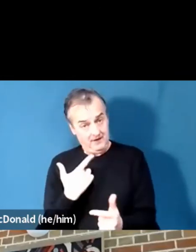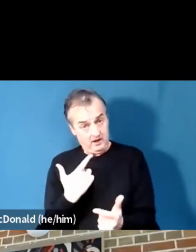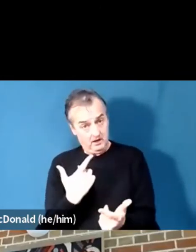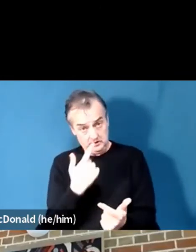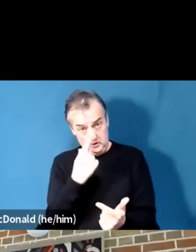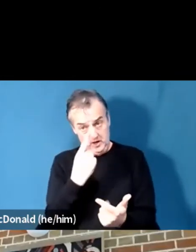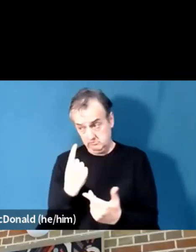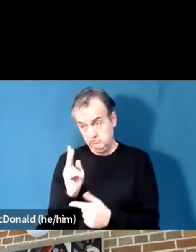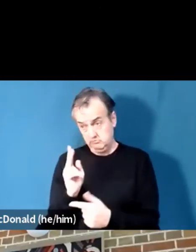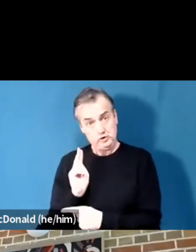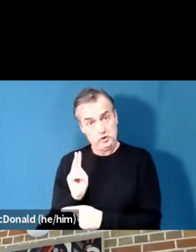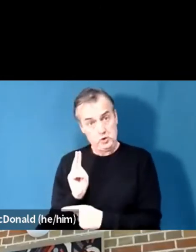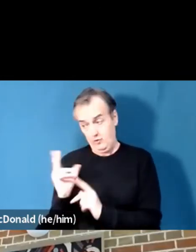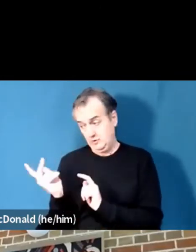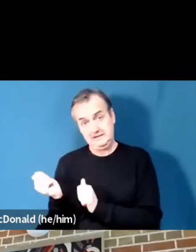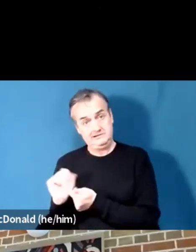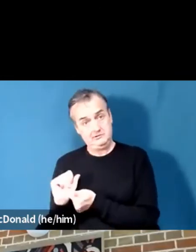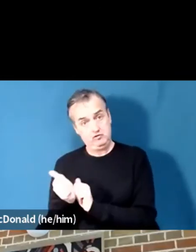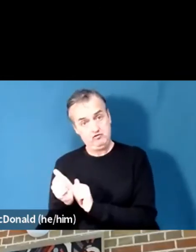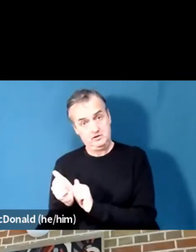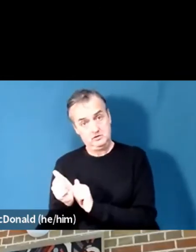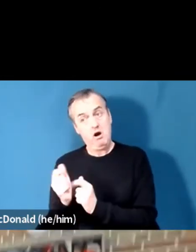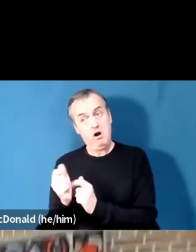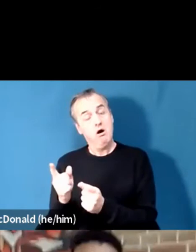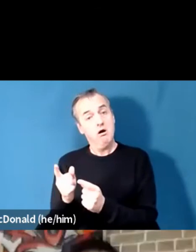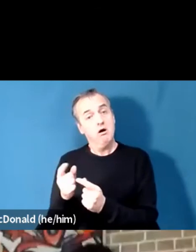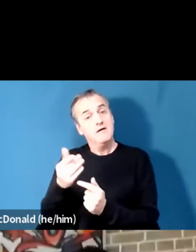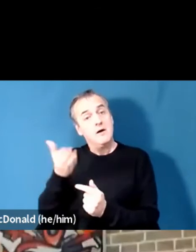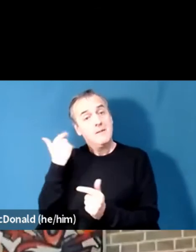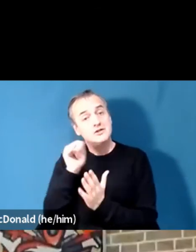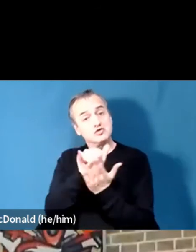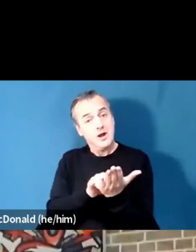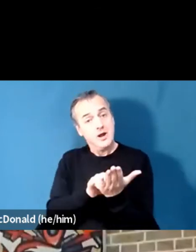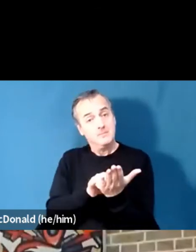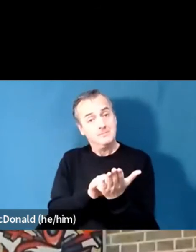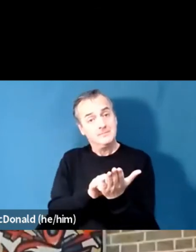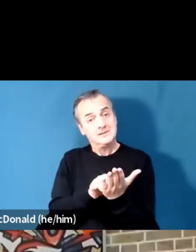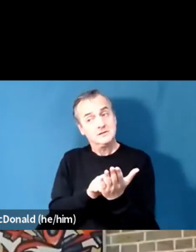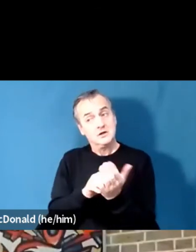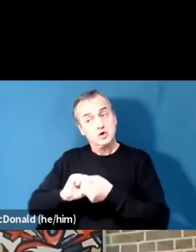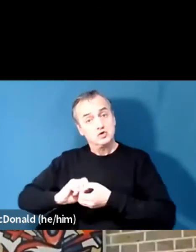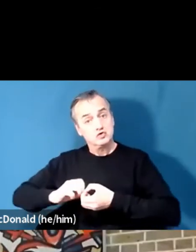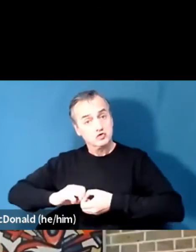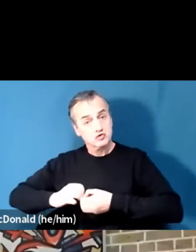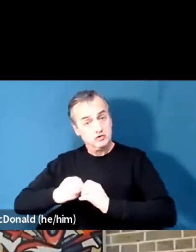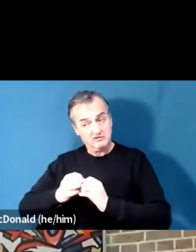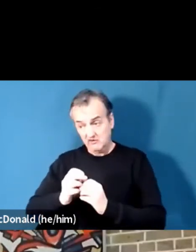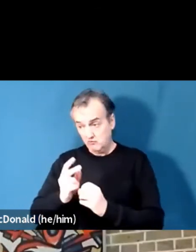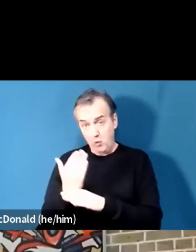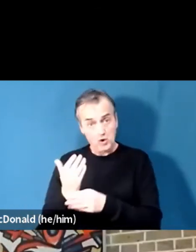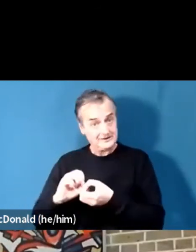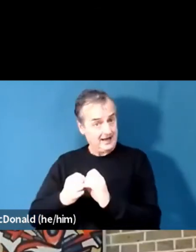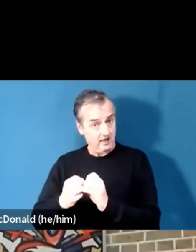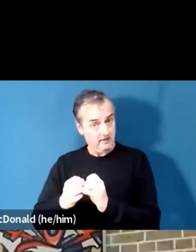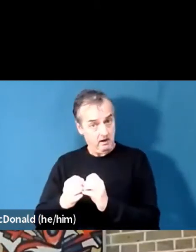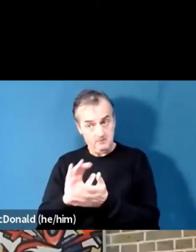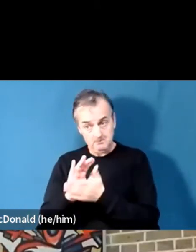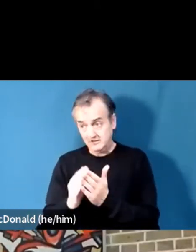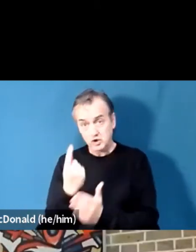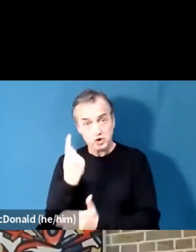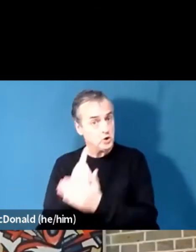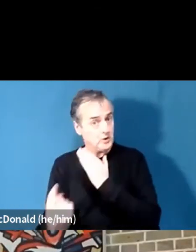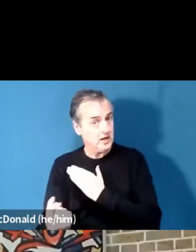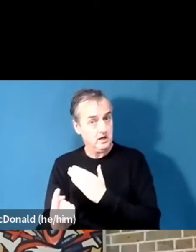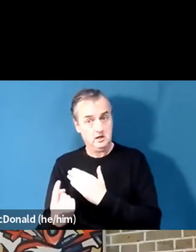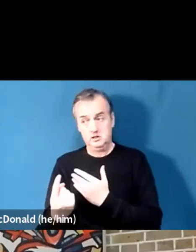you two, as your individual writers, create a stronger, unique, exciting,